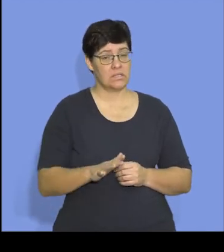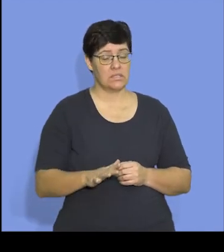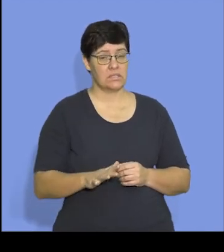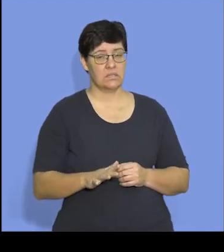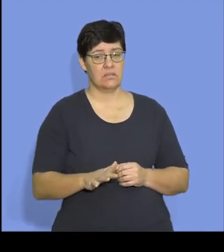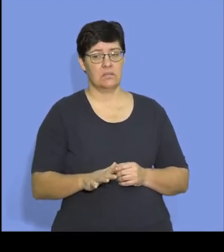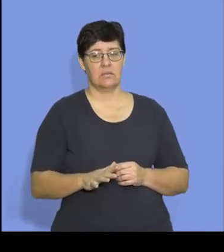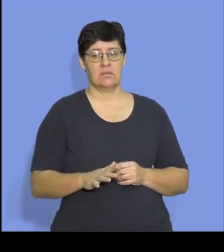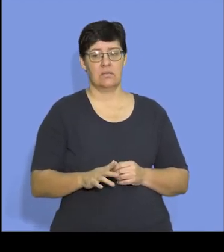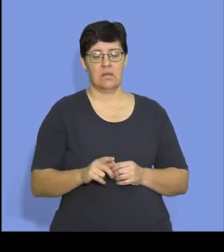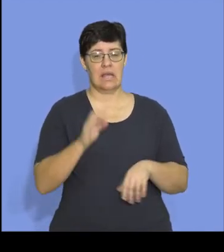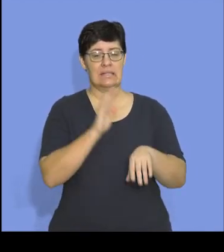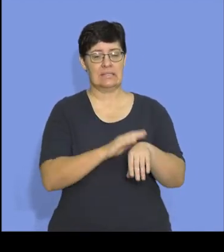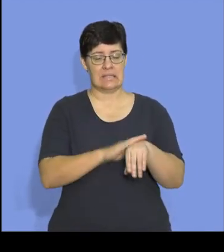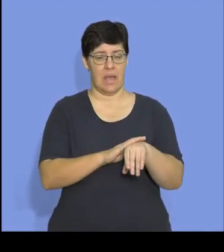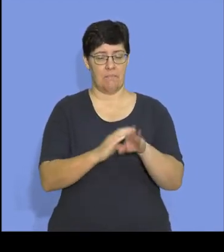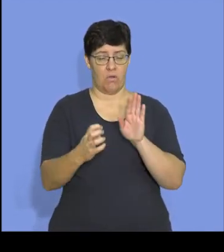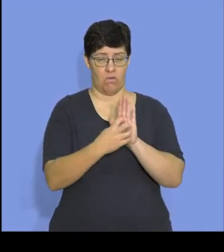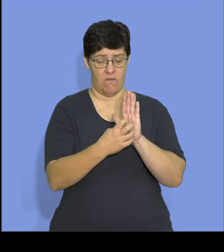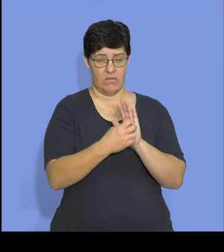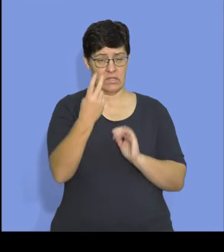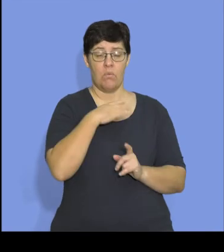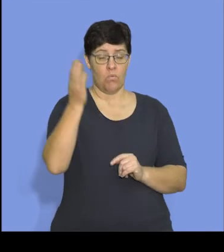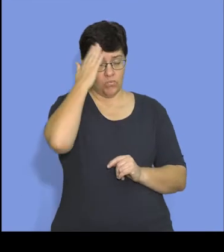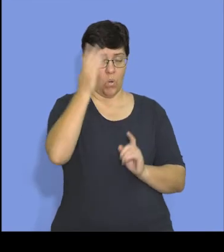of the time graph. Well, we know how high it went.